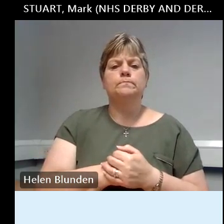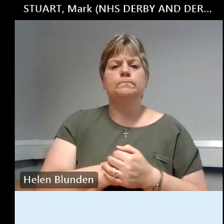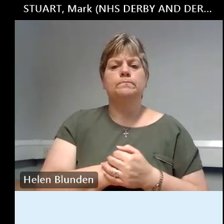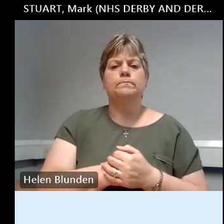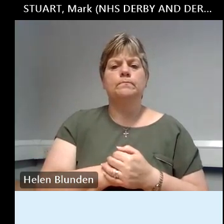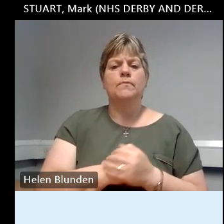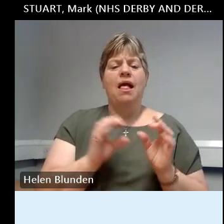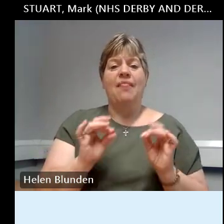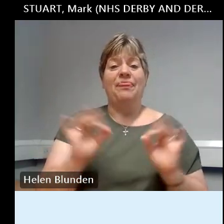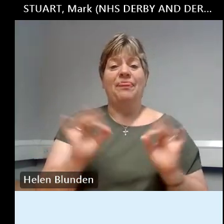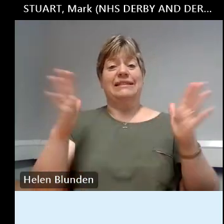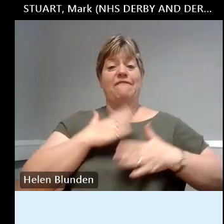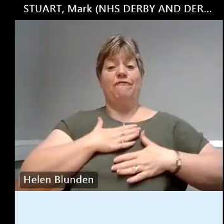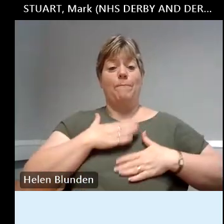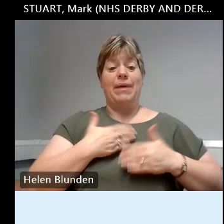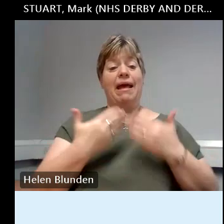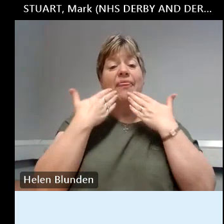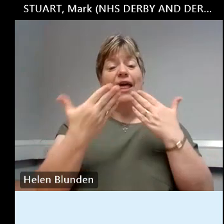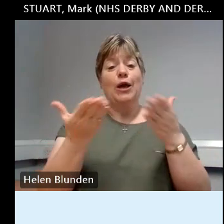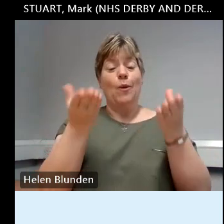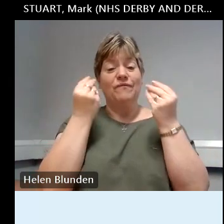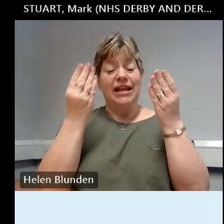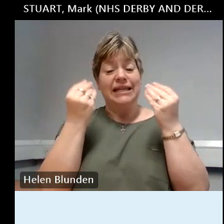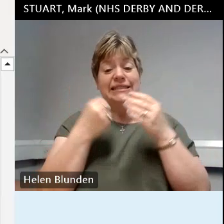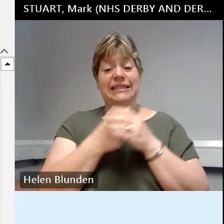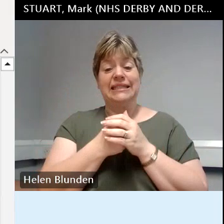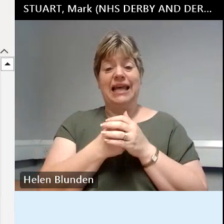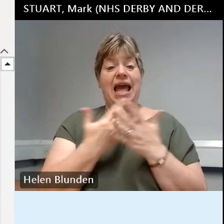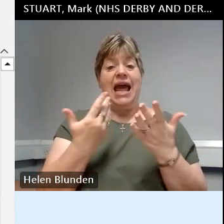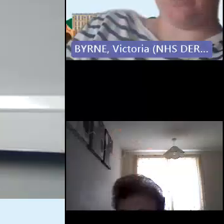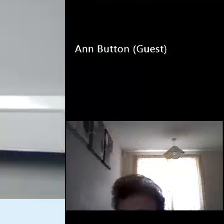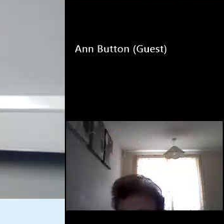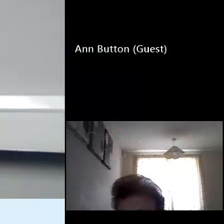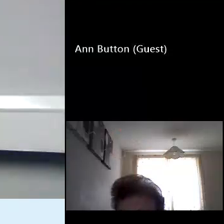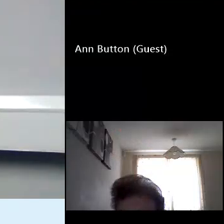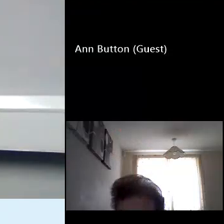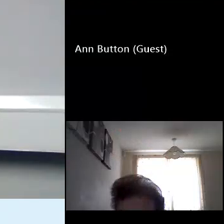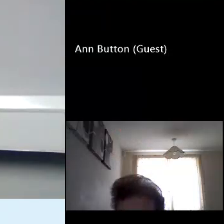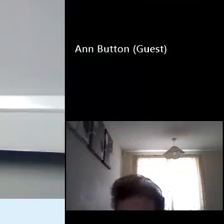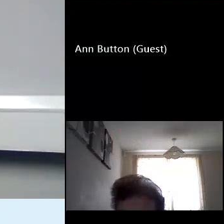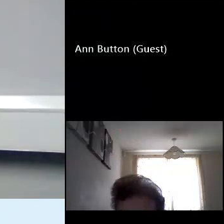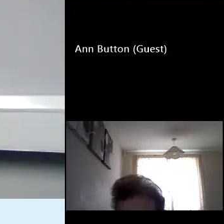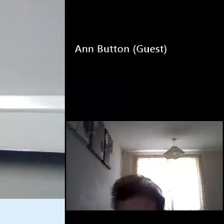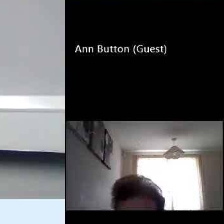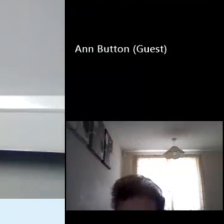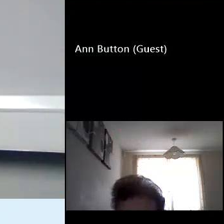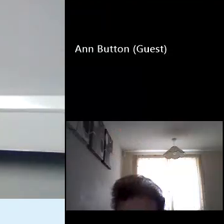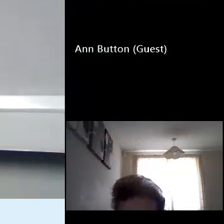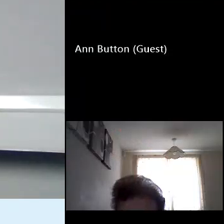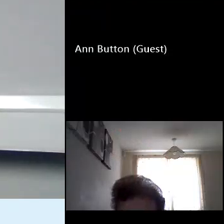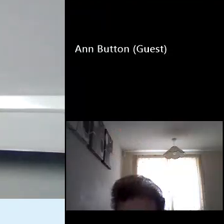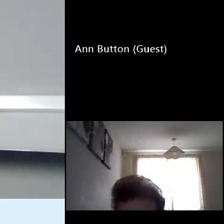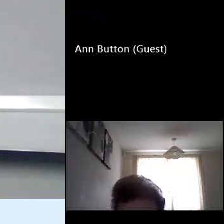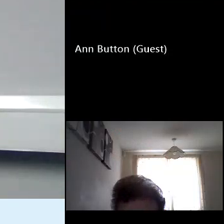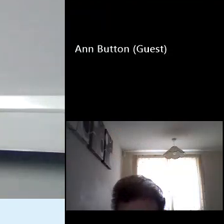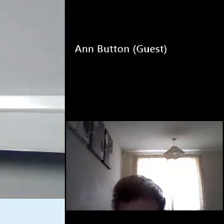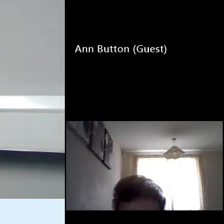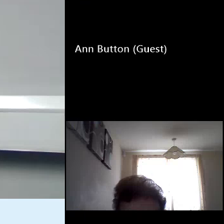That's it from me. Thank you for listening. I guess we'll open to questions.